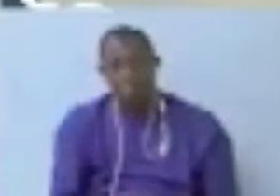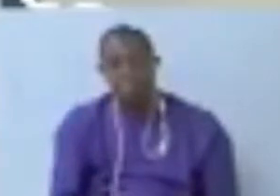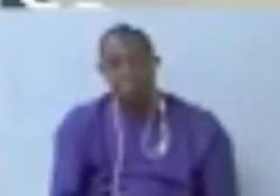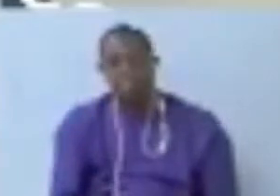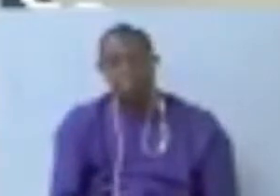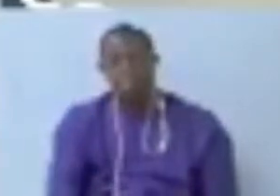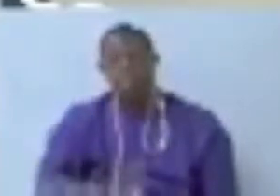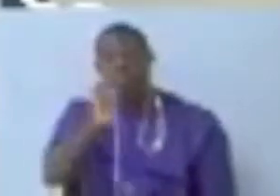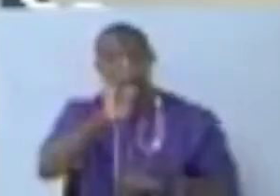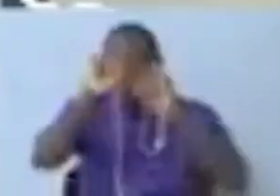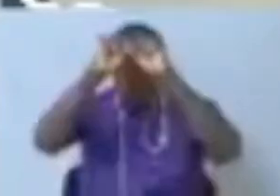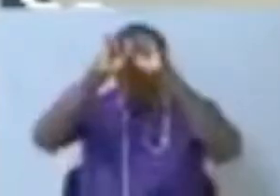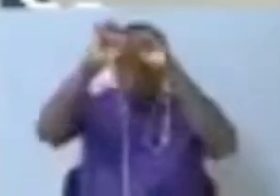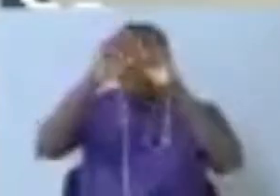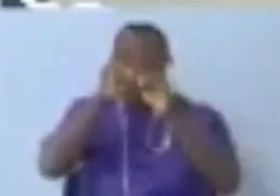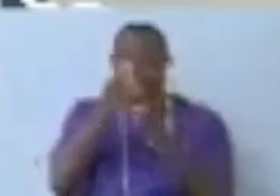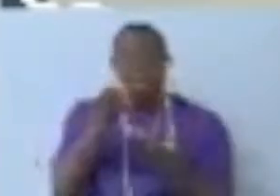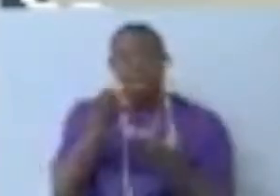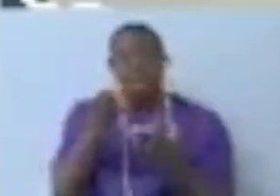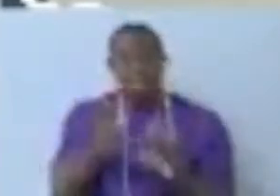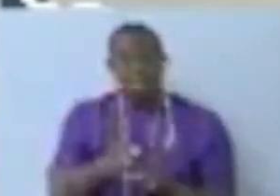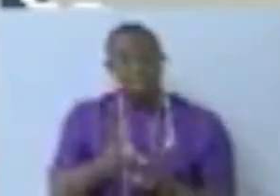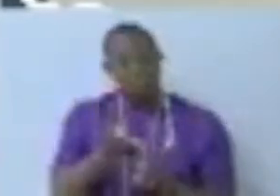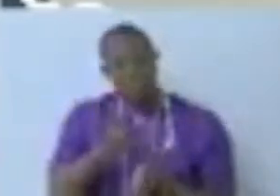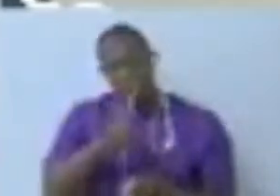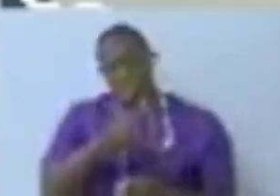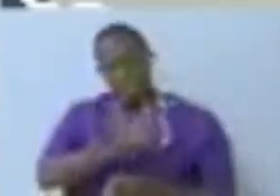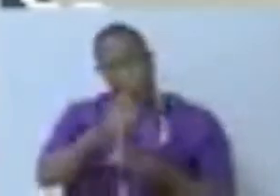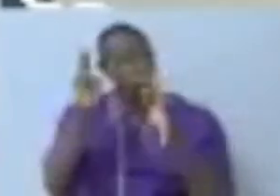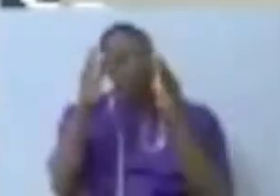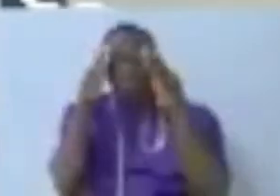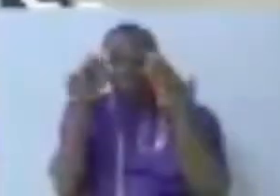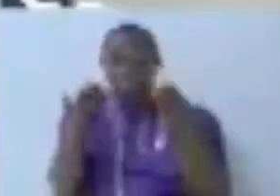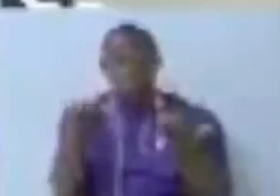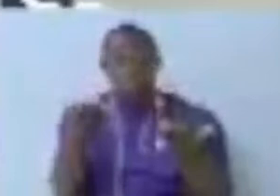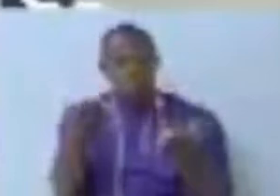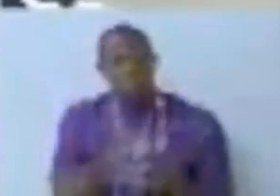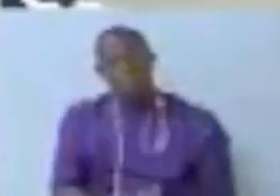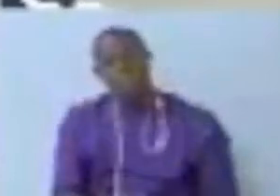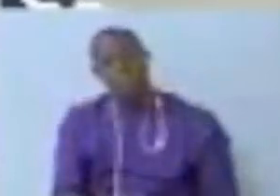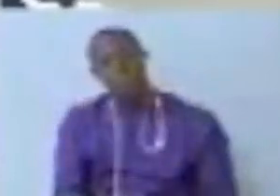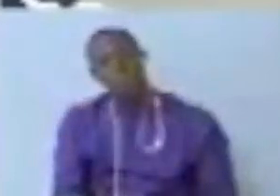That's what the government said, isn't it? I don't know.